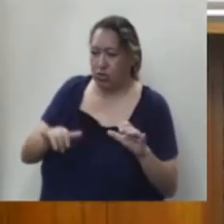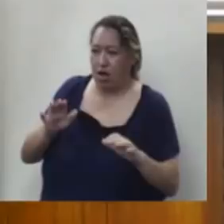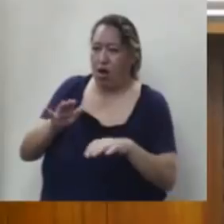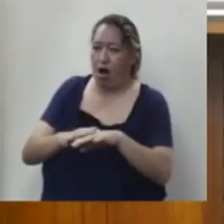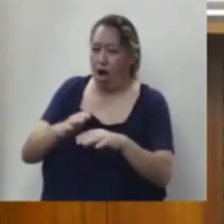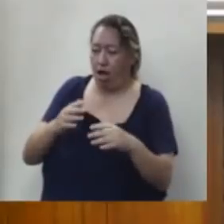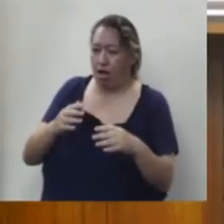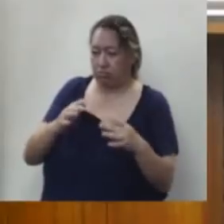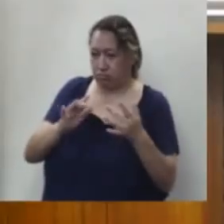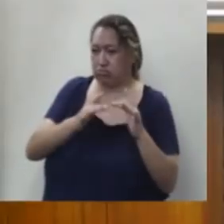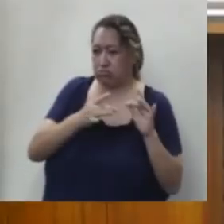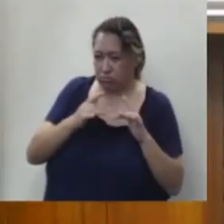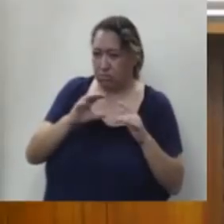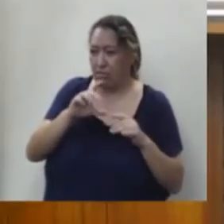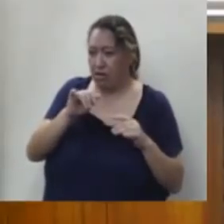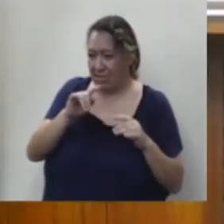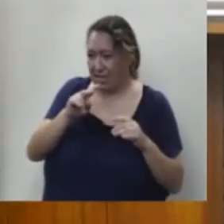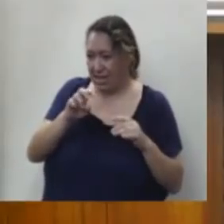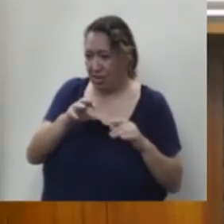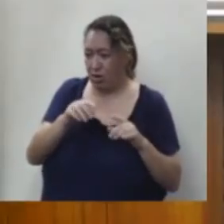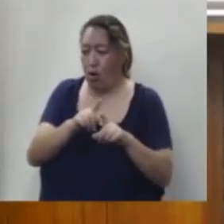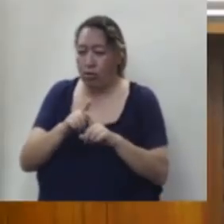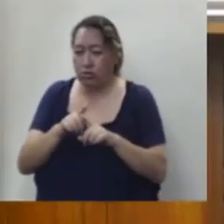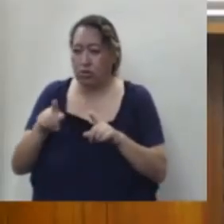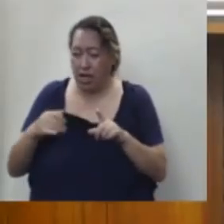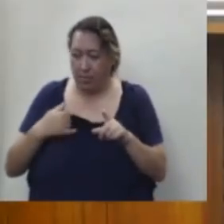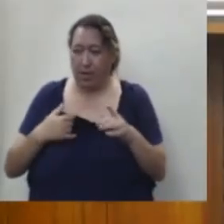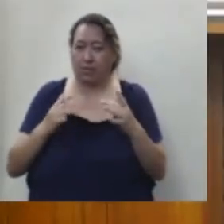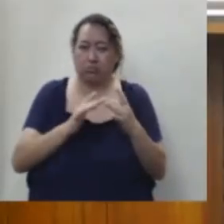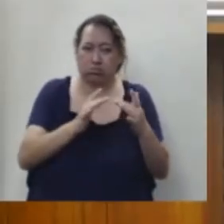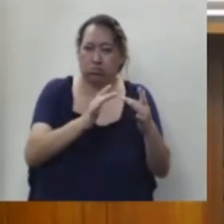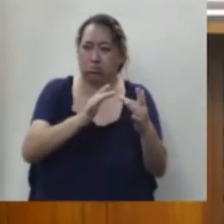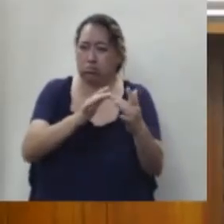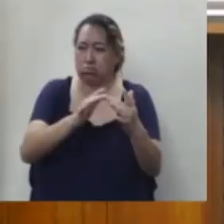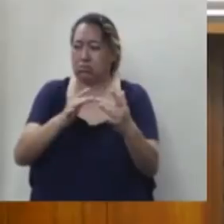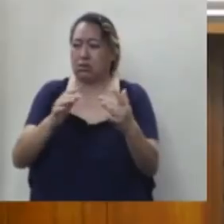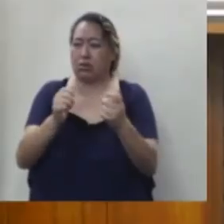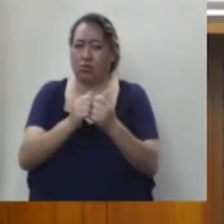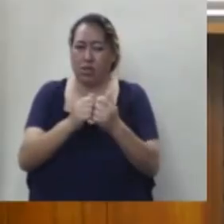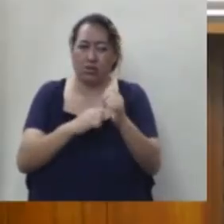been reaching out for quite a while with the chambers